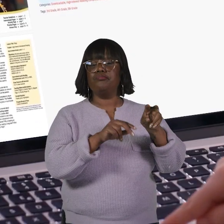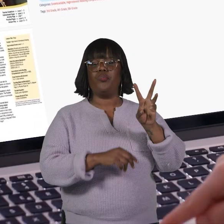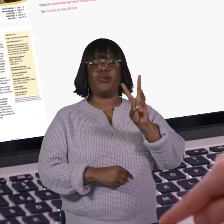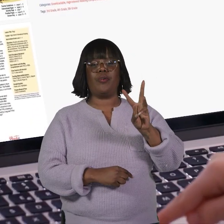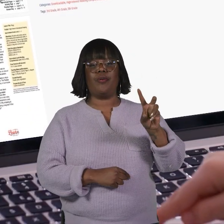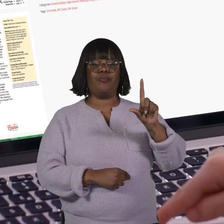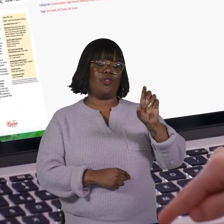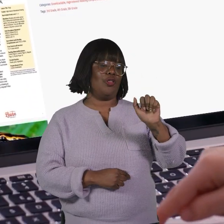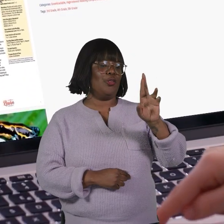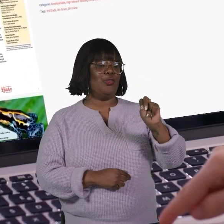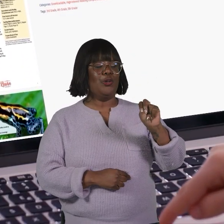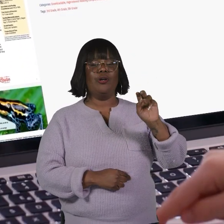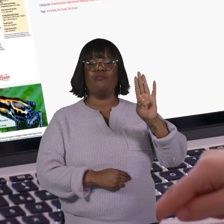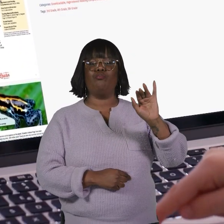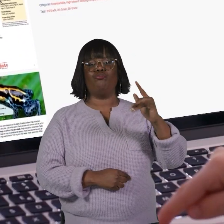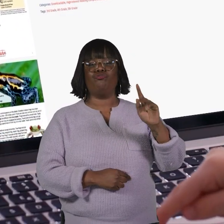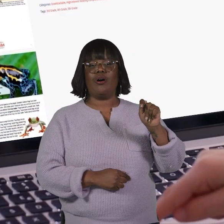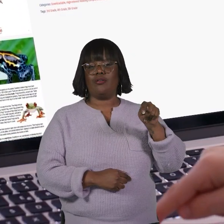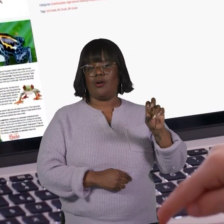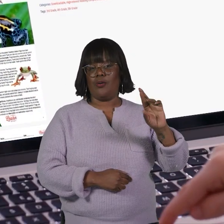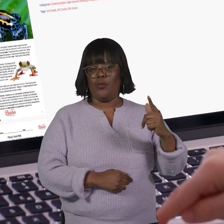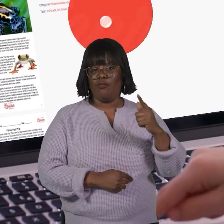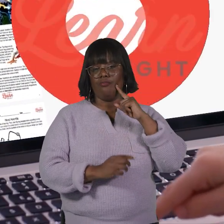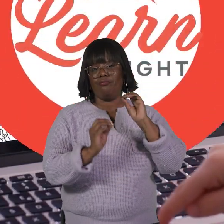.org for more lesson plans.